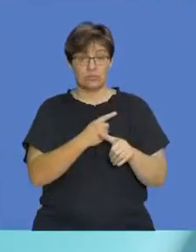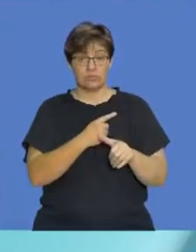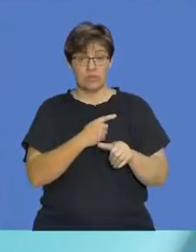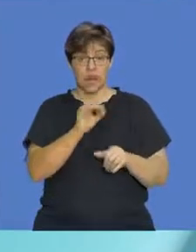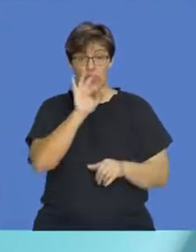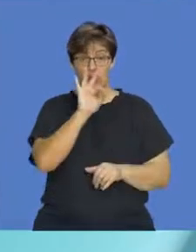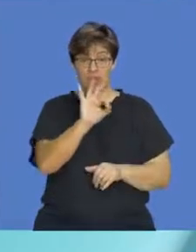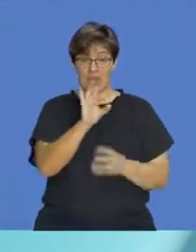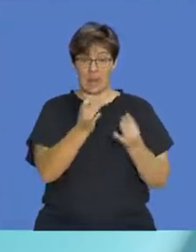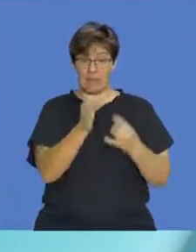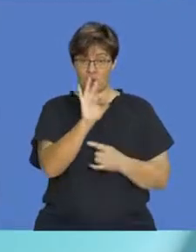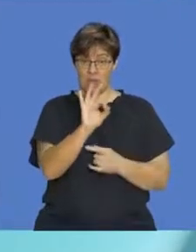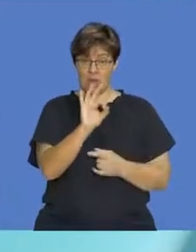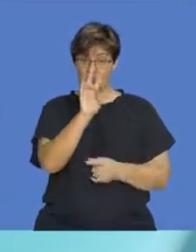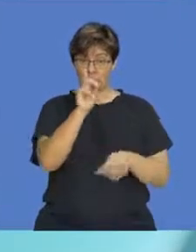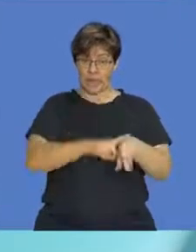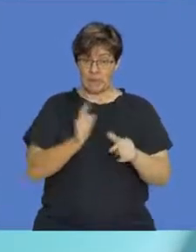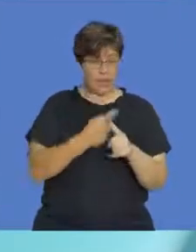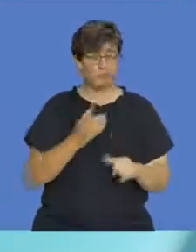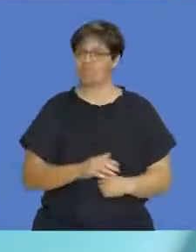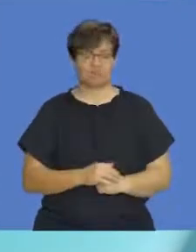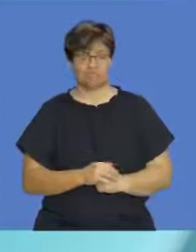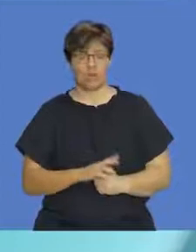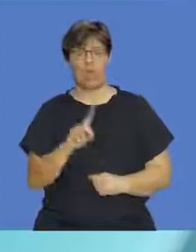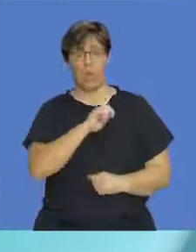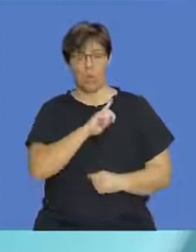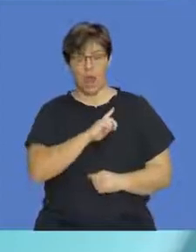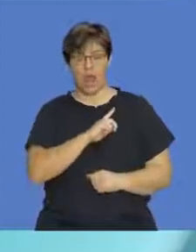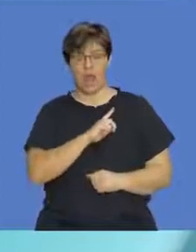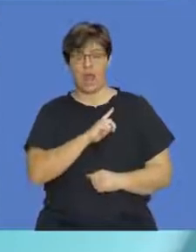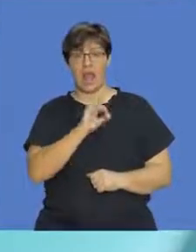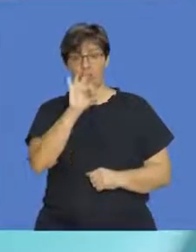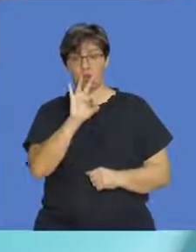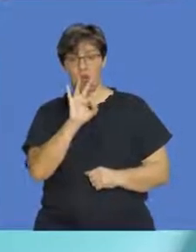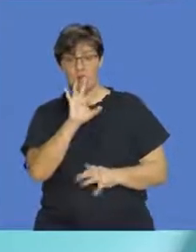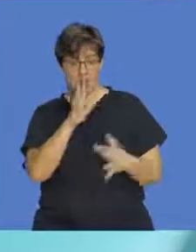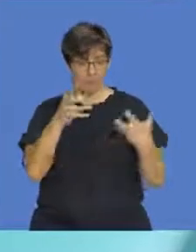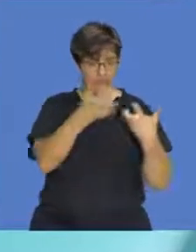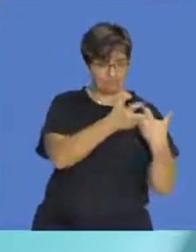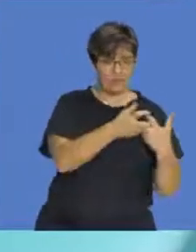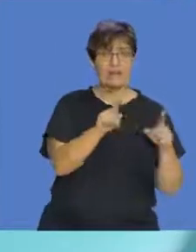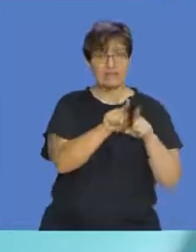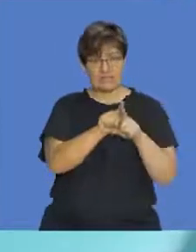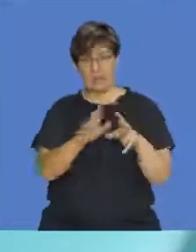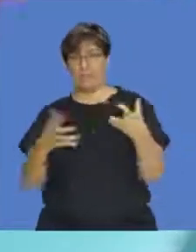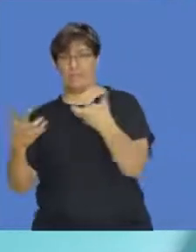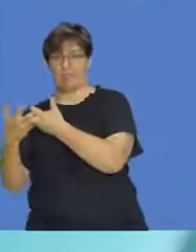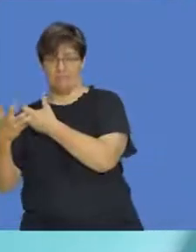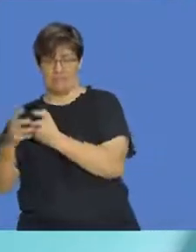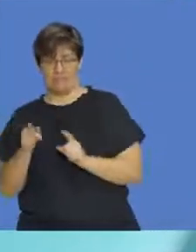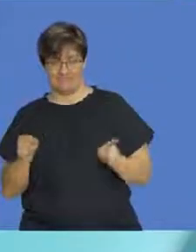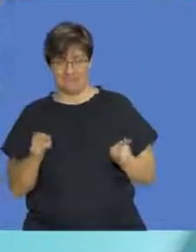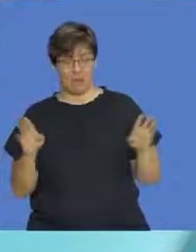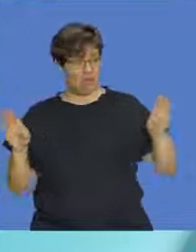once. Because in the intersection, the 3 belongs to X and to Z. But if we're looking at the